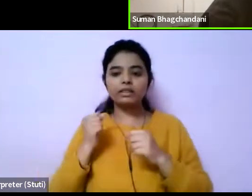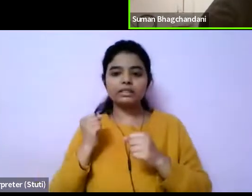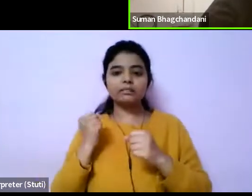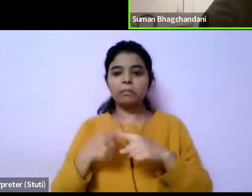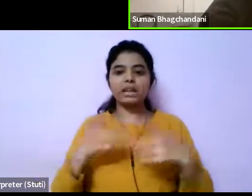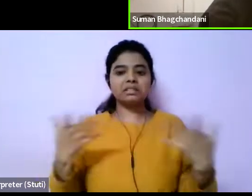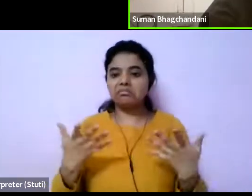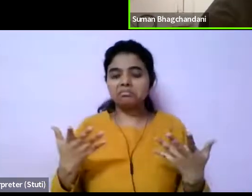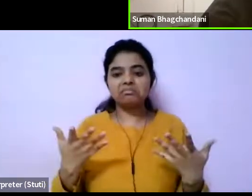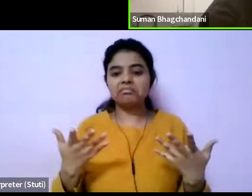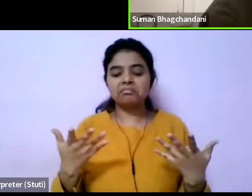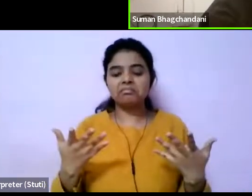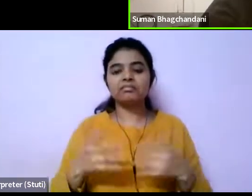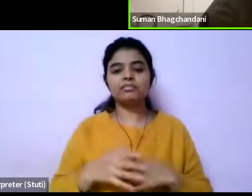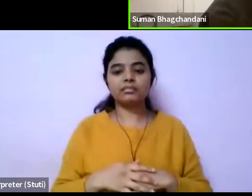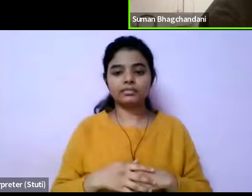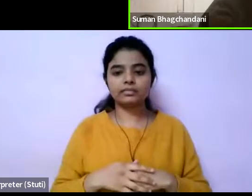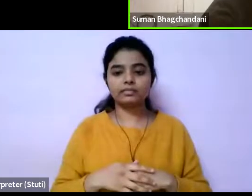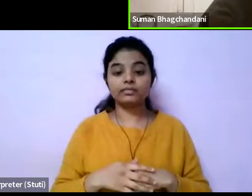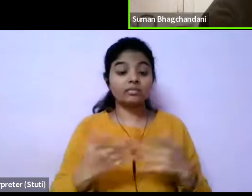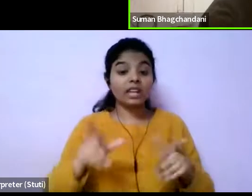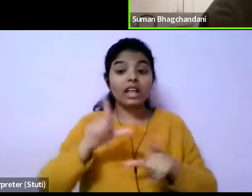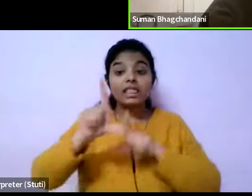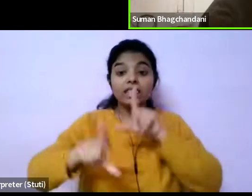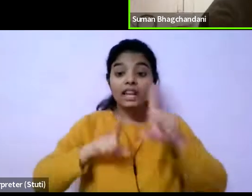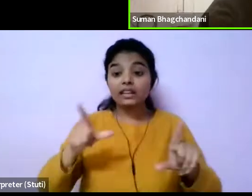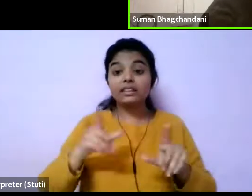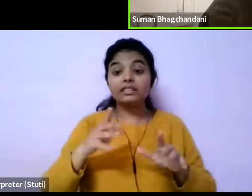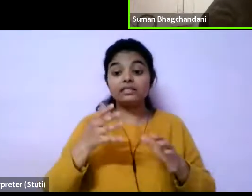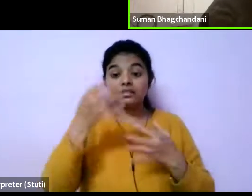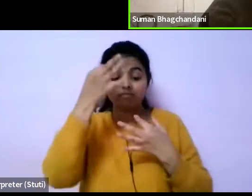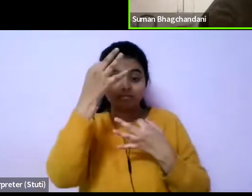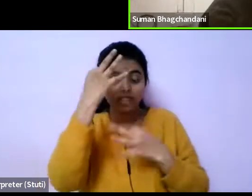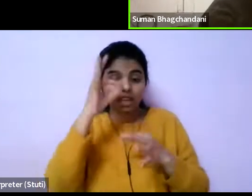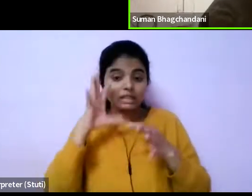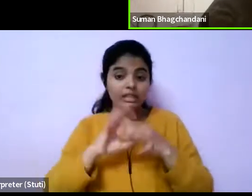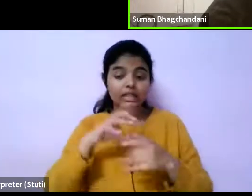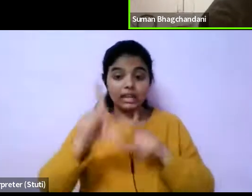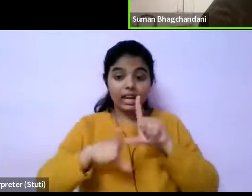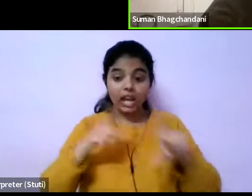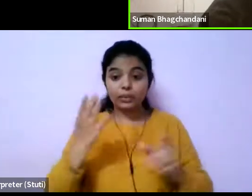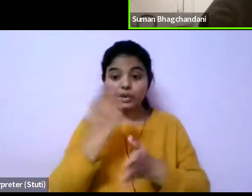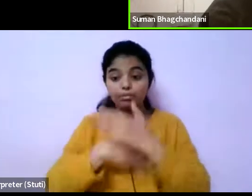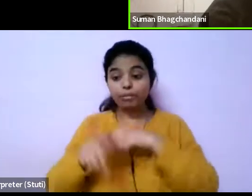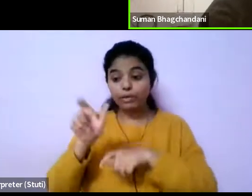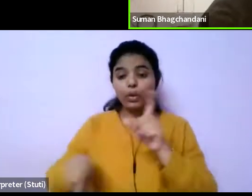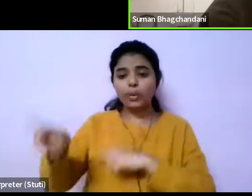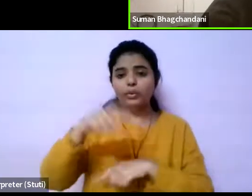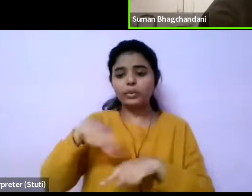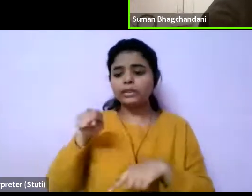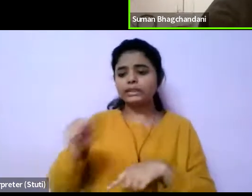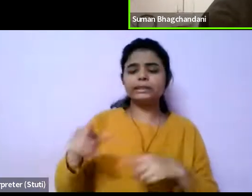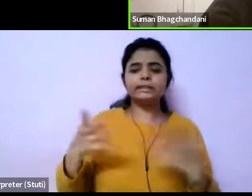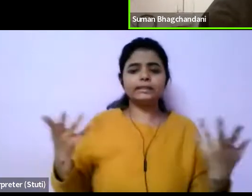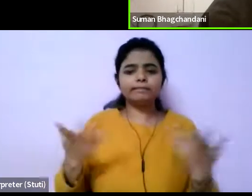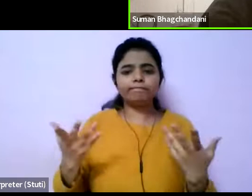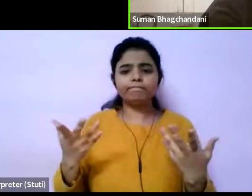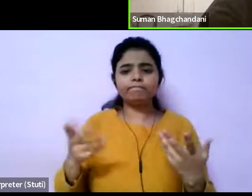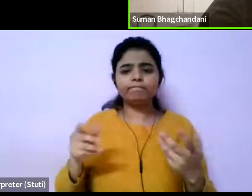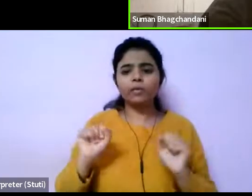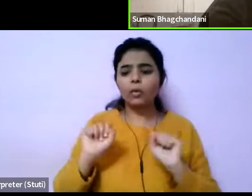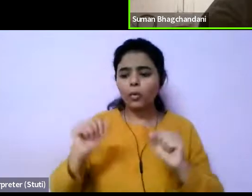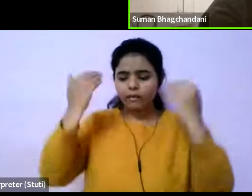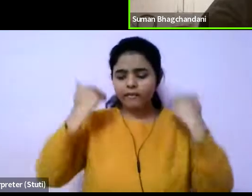as they are doing over here? How does the language of dance change when people with disability choose not to comply by their